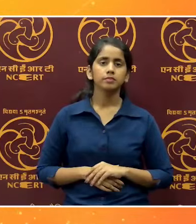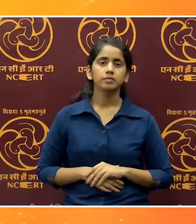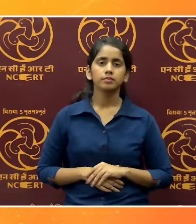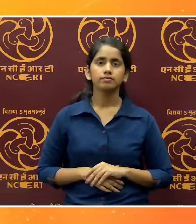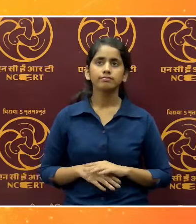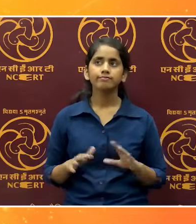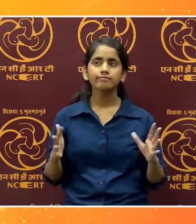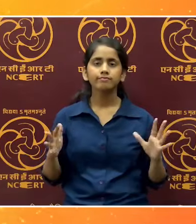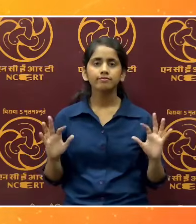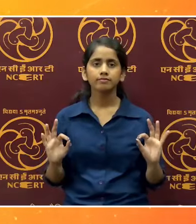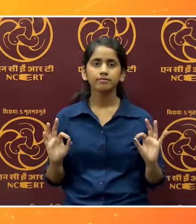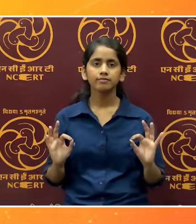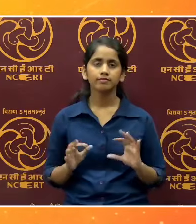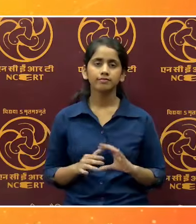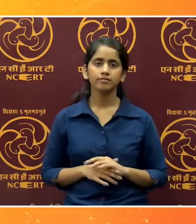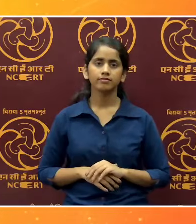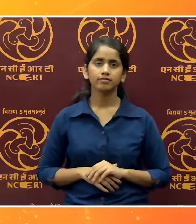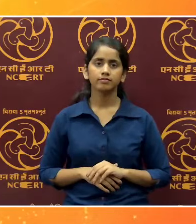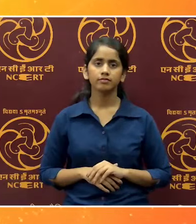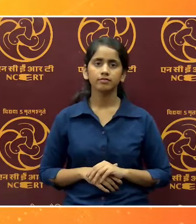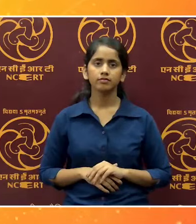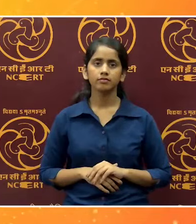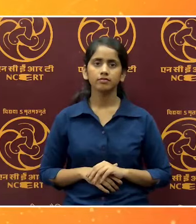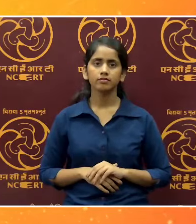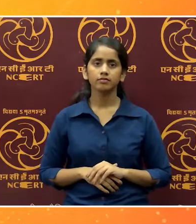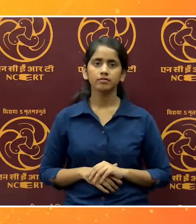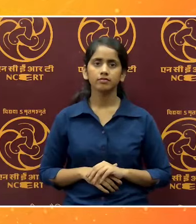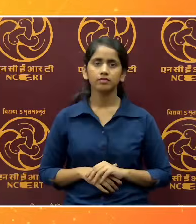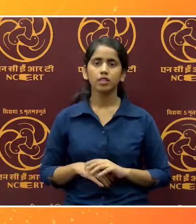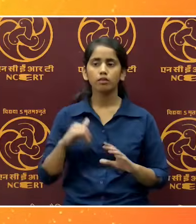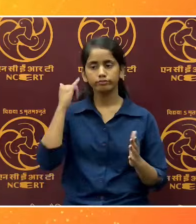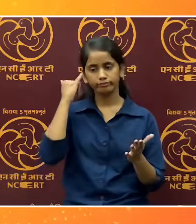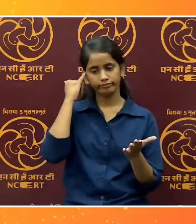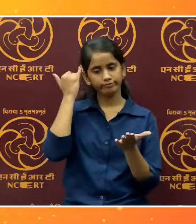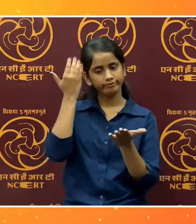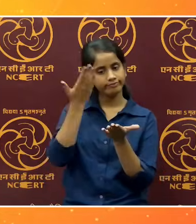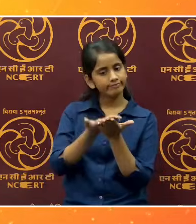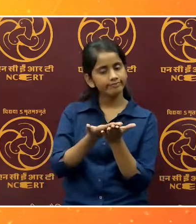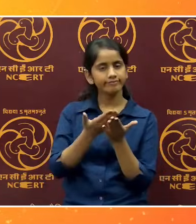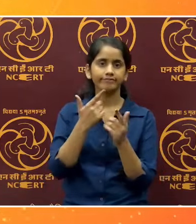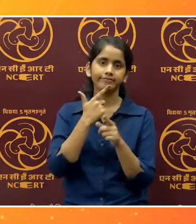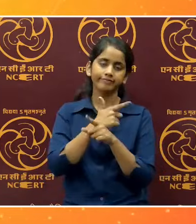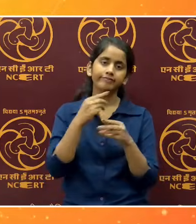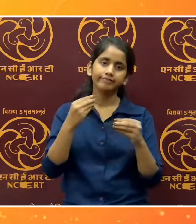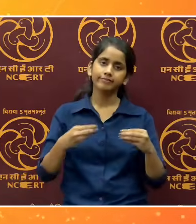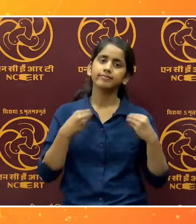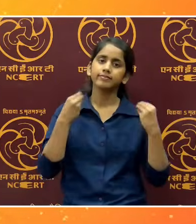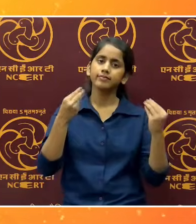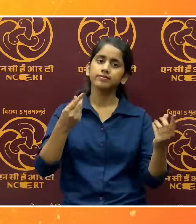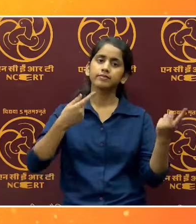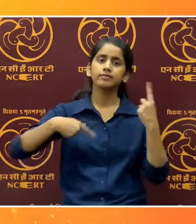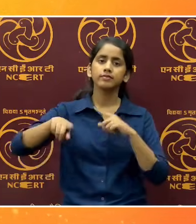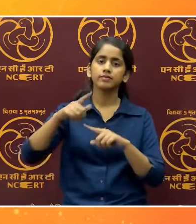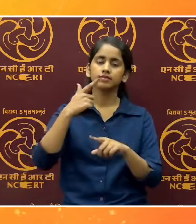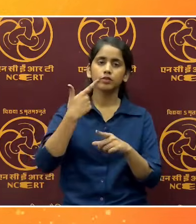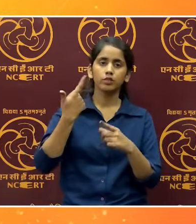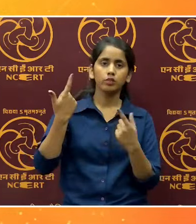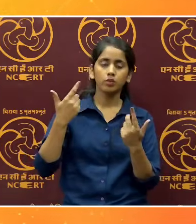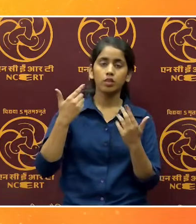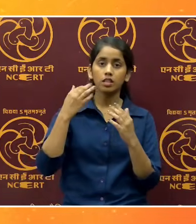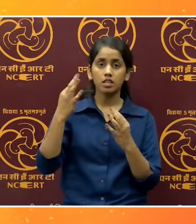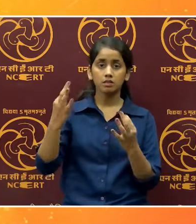Wonderful. So, you have Now, given yes. a lot of suggestions to the teachers who are teaching the special need